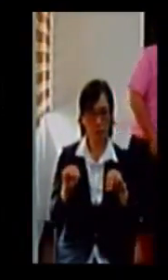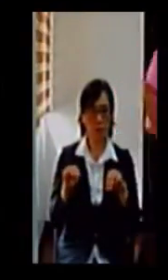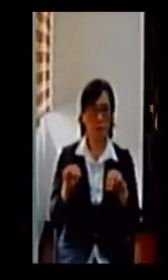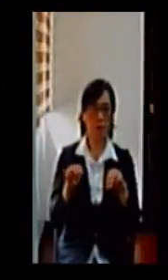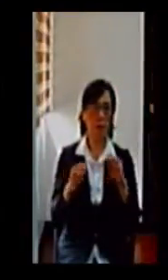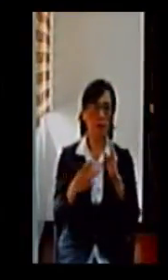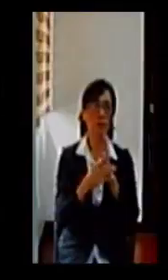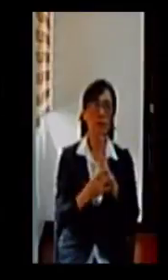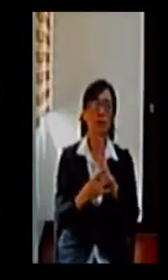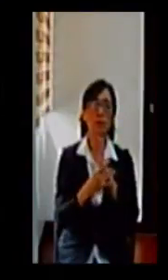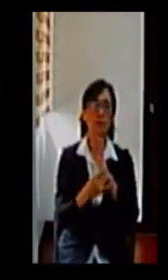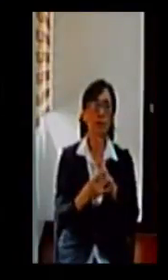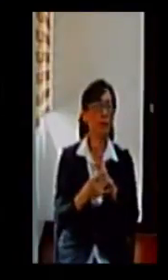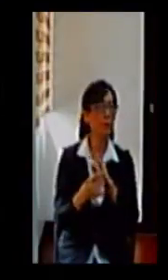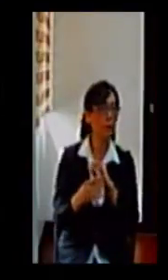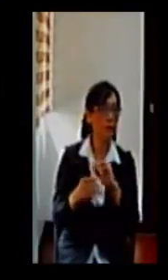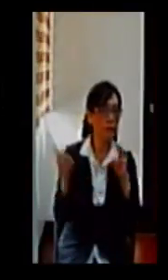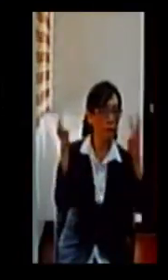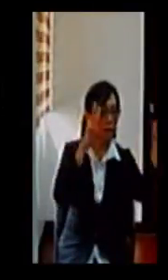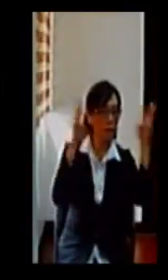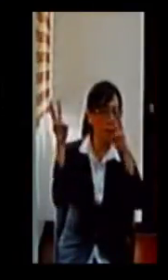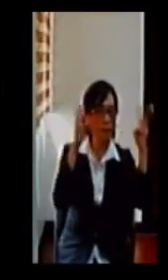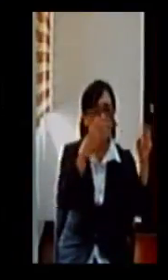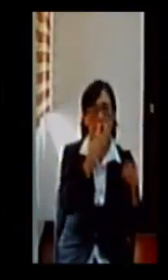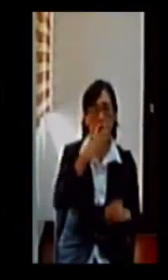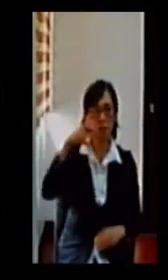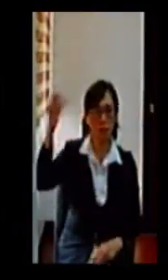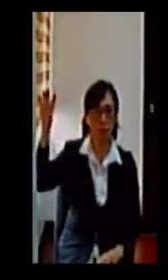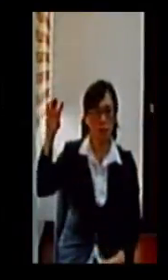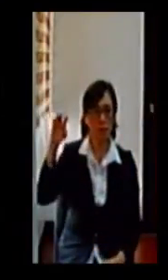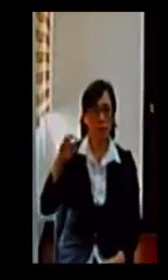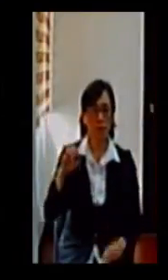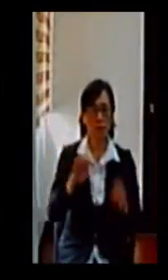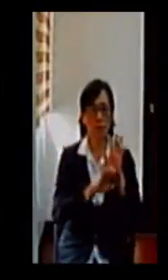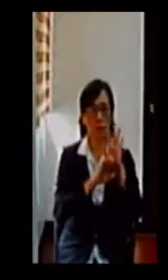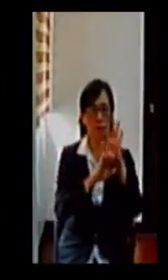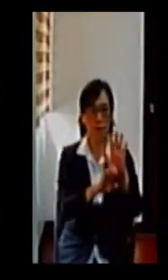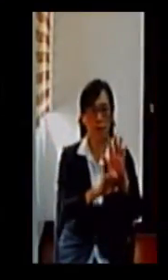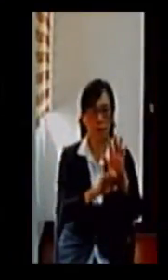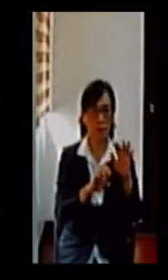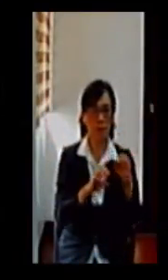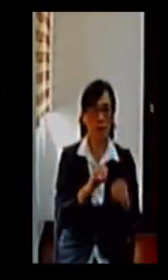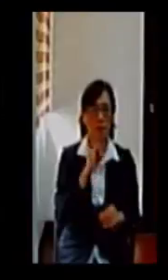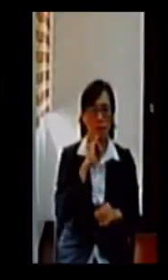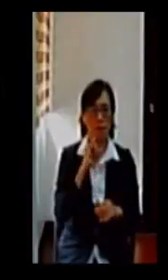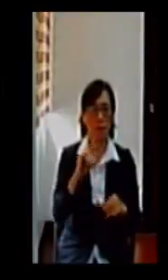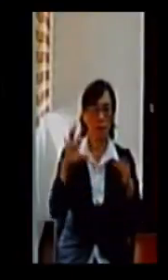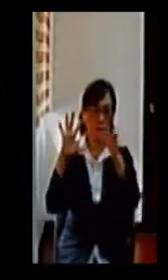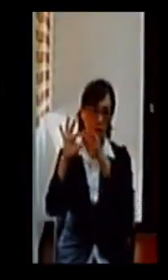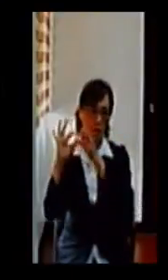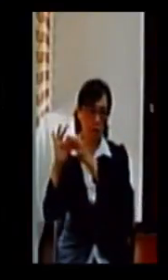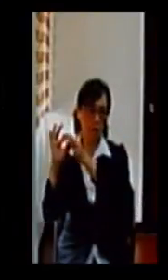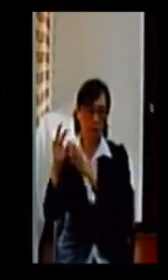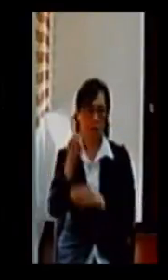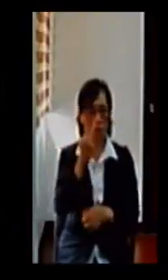to wind and sun, for example. Is there a link between that, or are those two